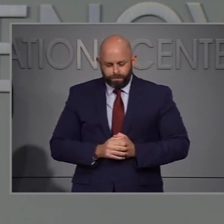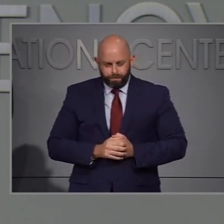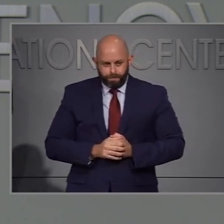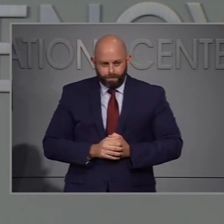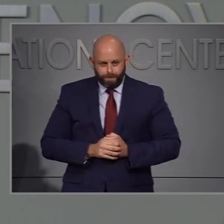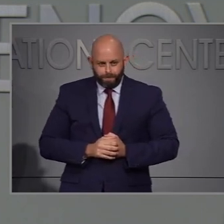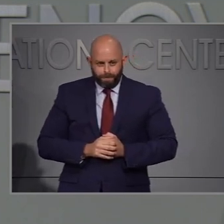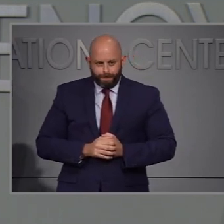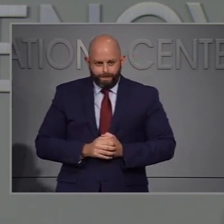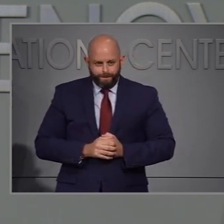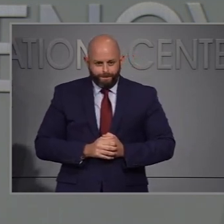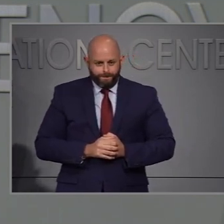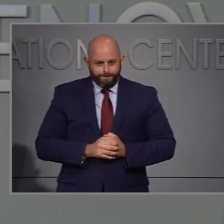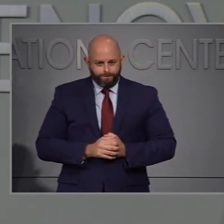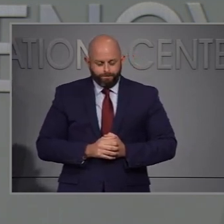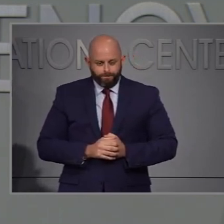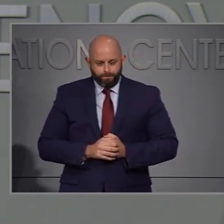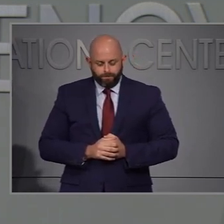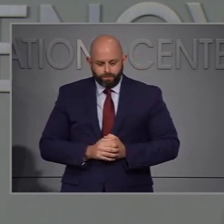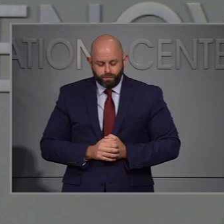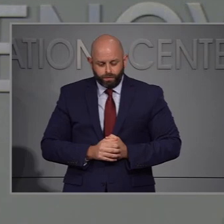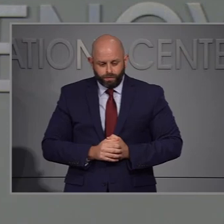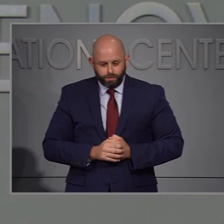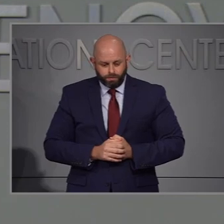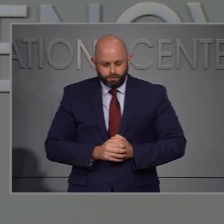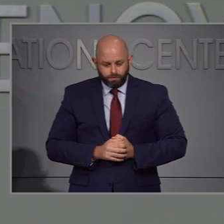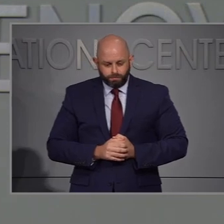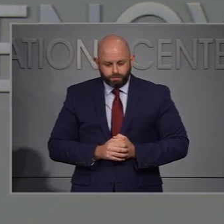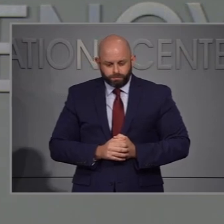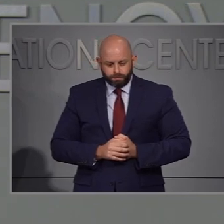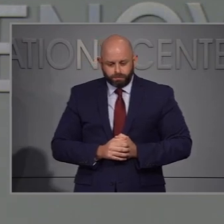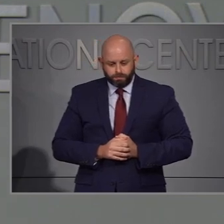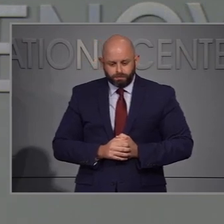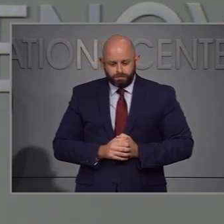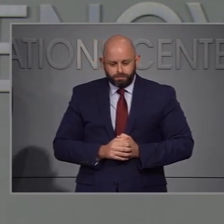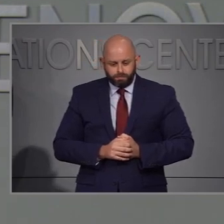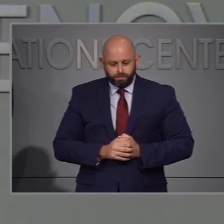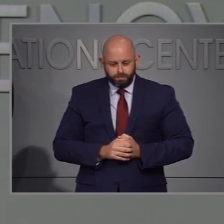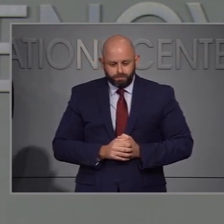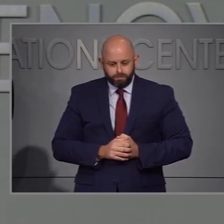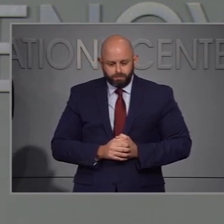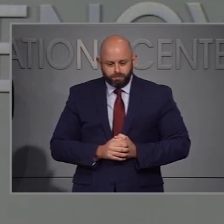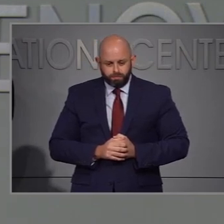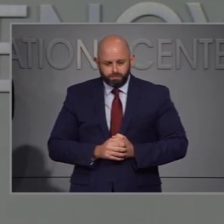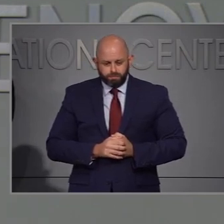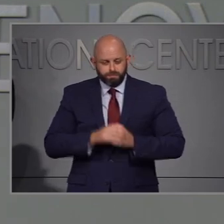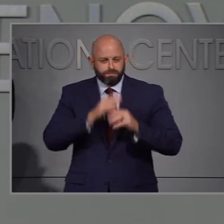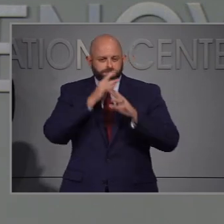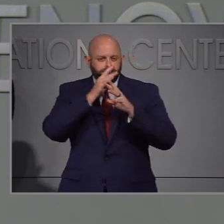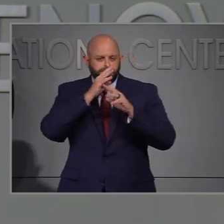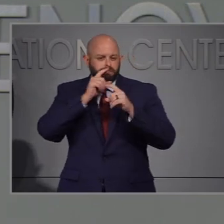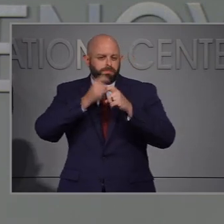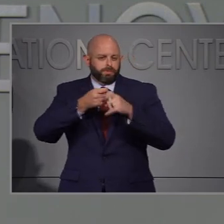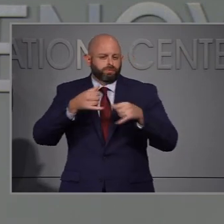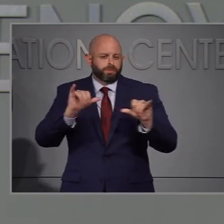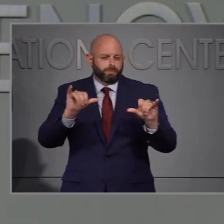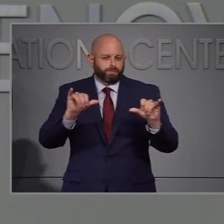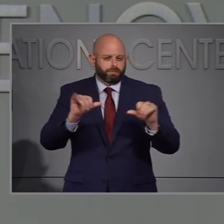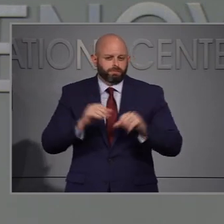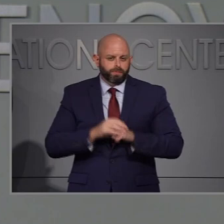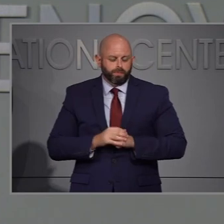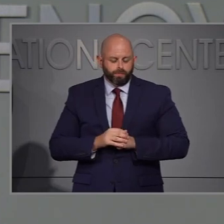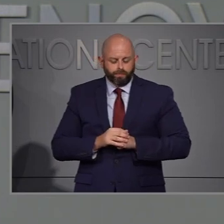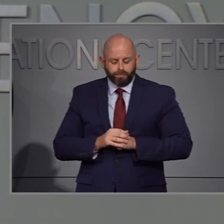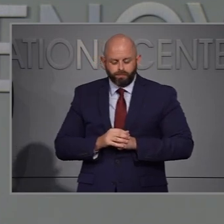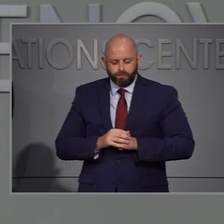escuela para recibir instrucción directamente de los maestros y convivir con sus compañeros. A